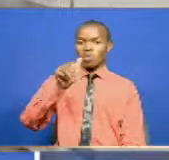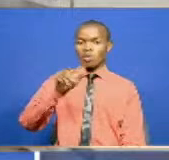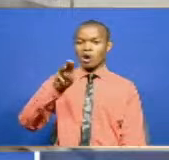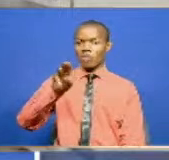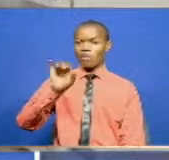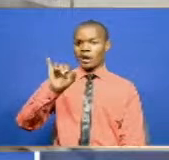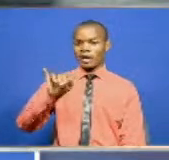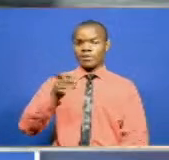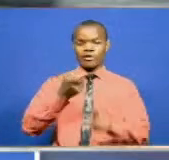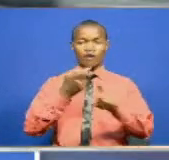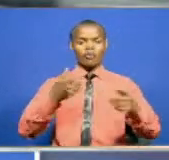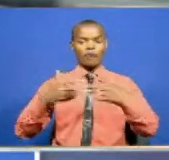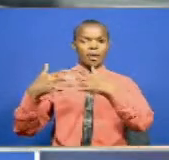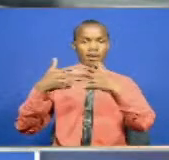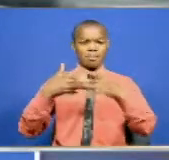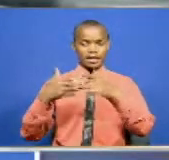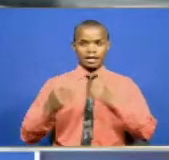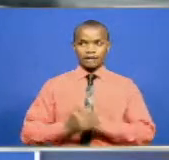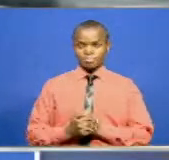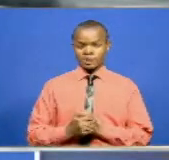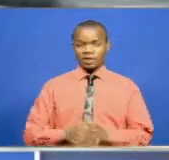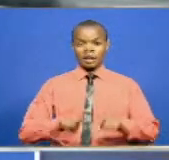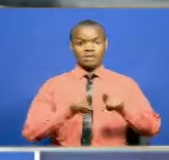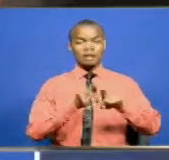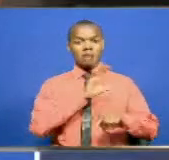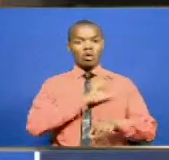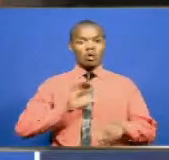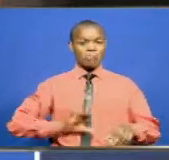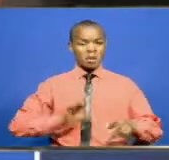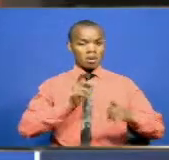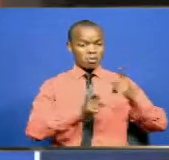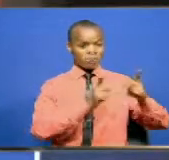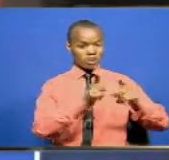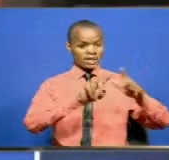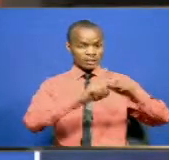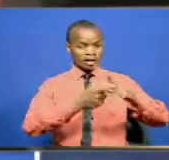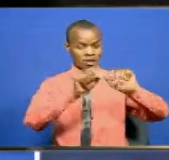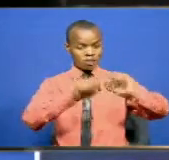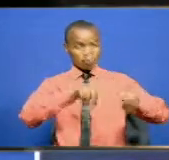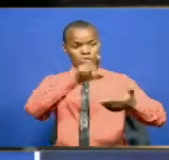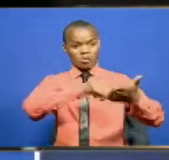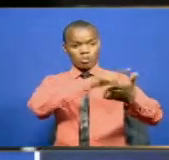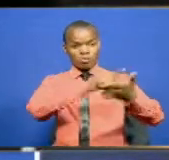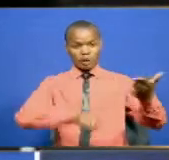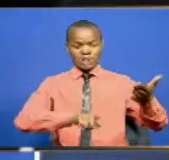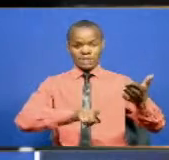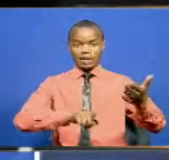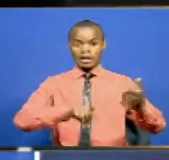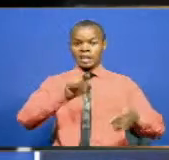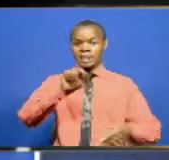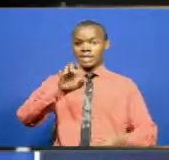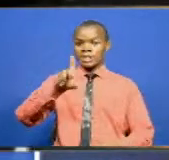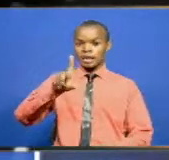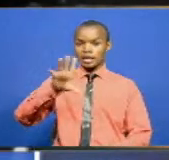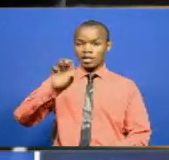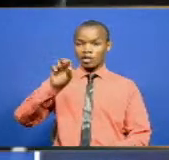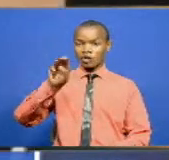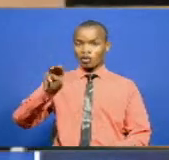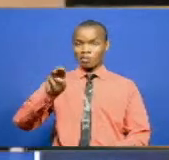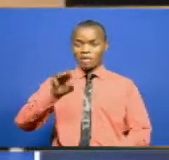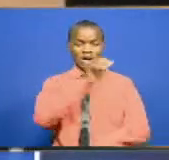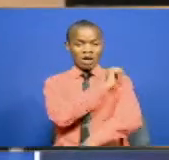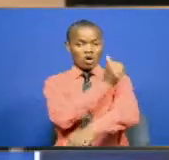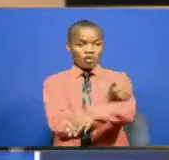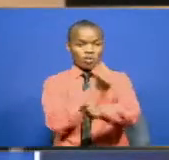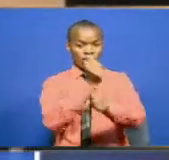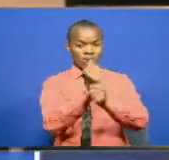Federal Communications Commission has also started the process of revoking China's telecoms authorization to operate in the U.S. The